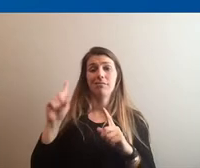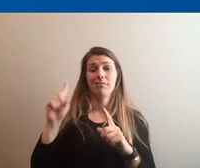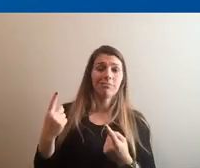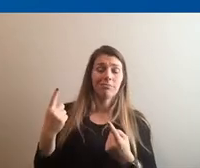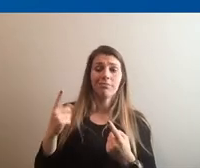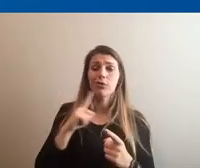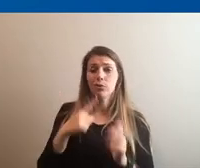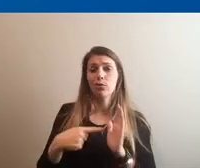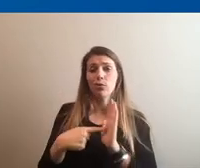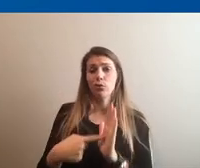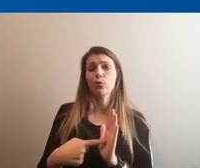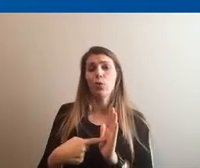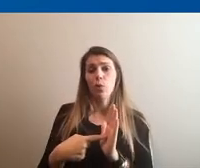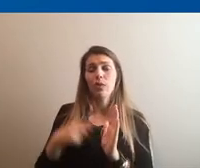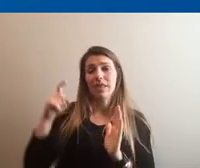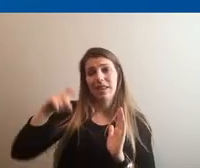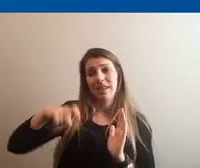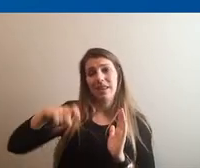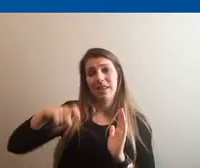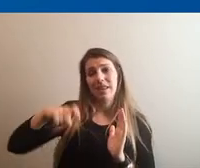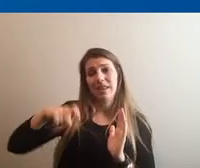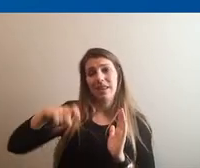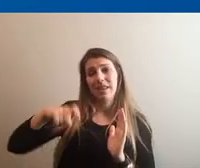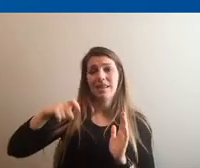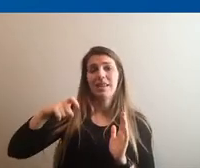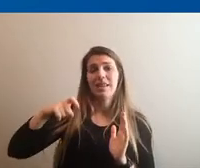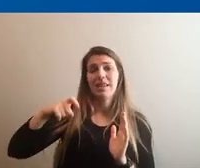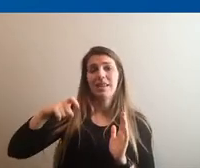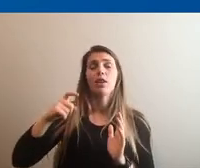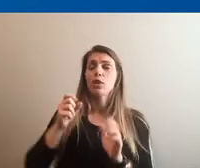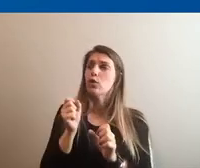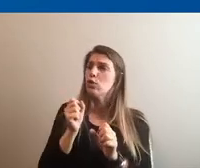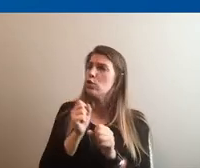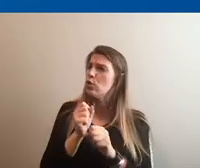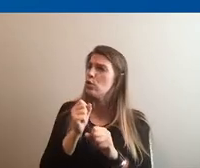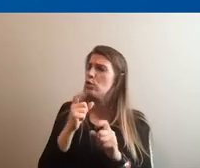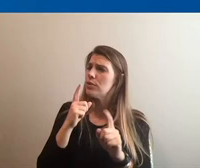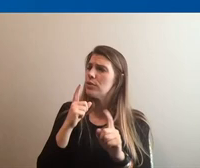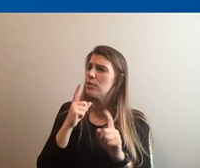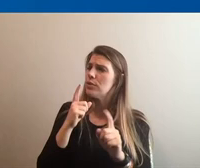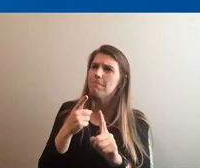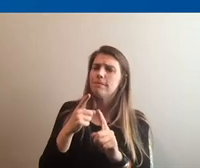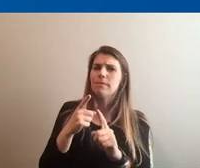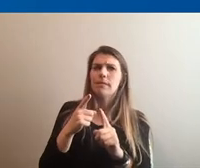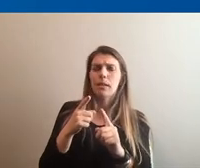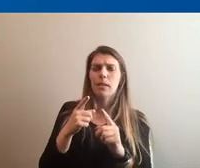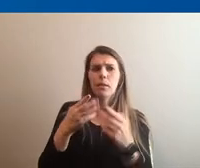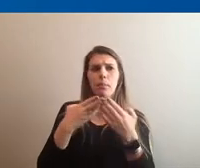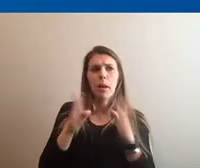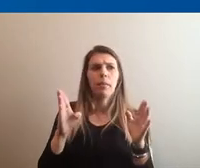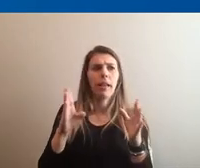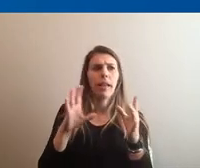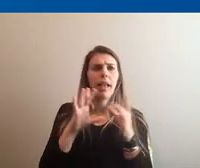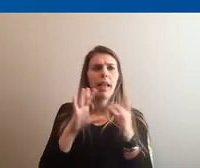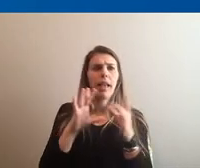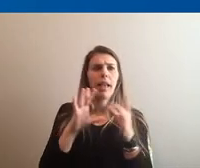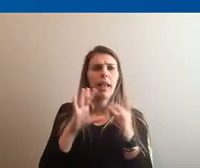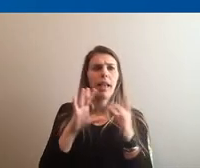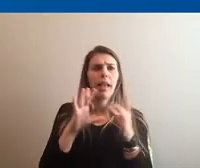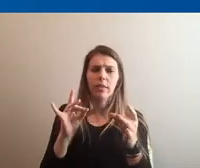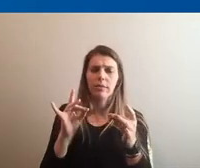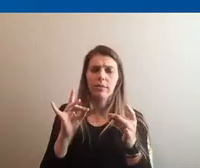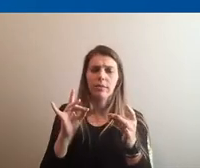shown light on the need to create really targeted public health messaging approaches